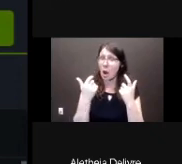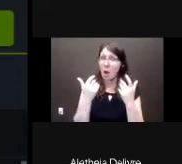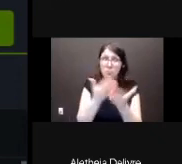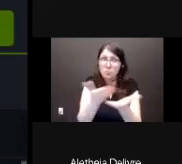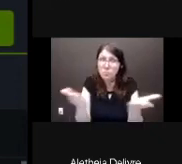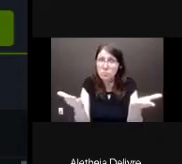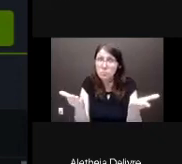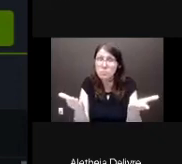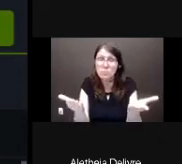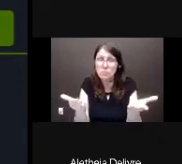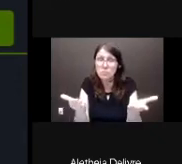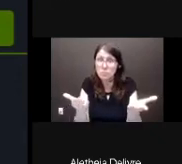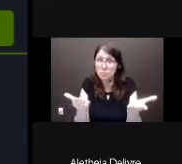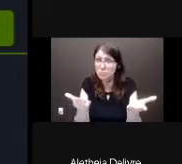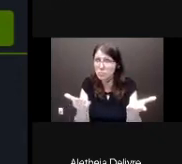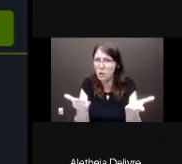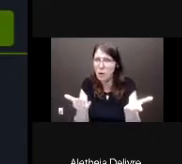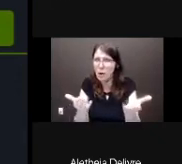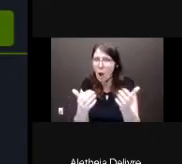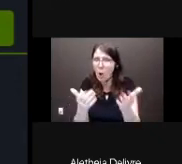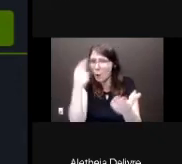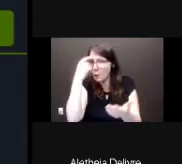complicated?